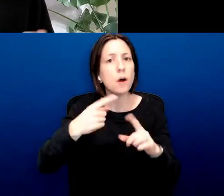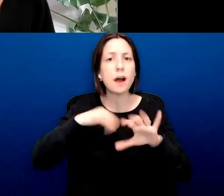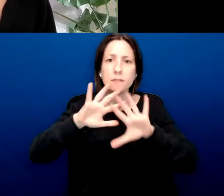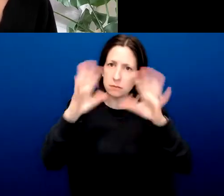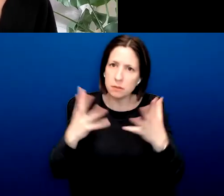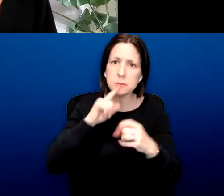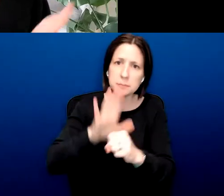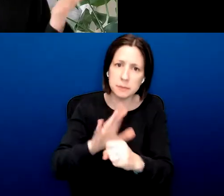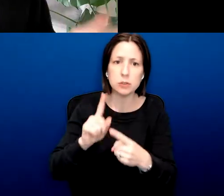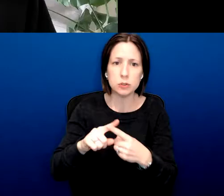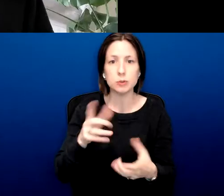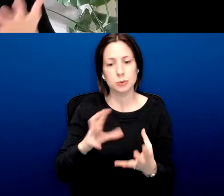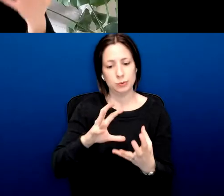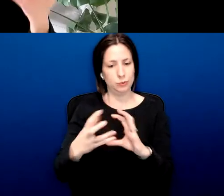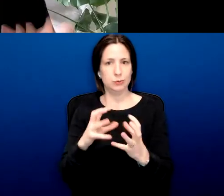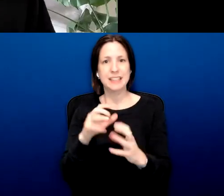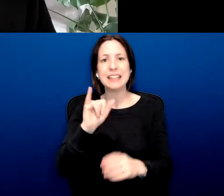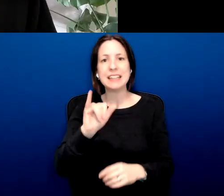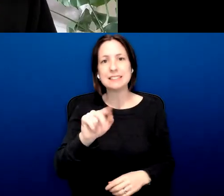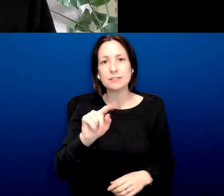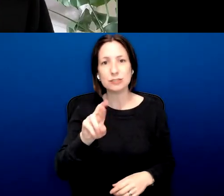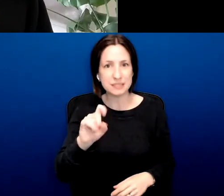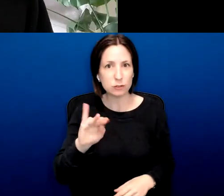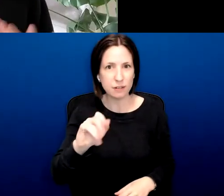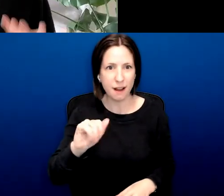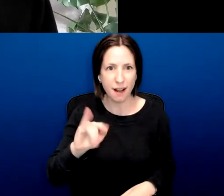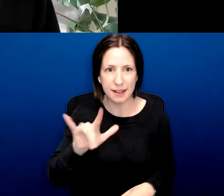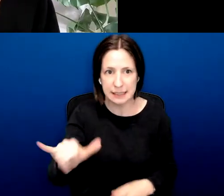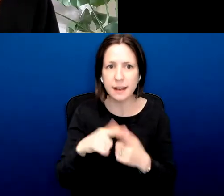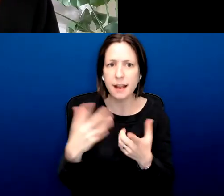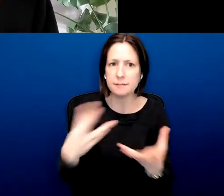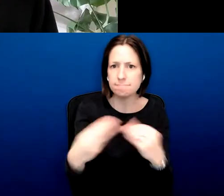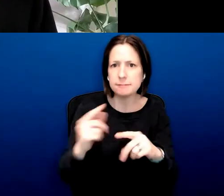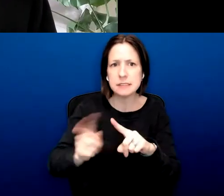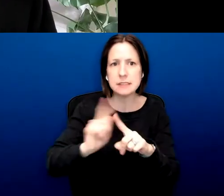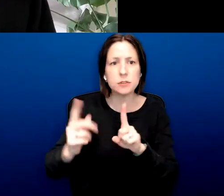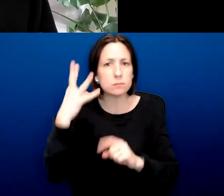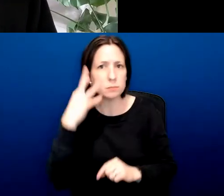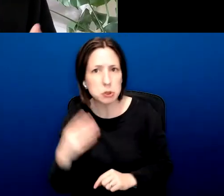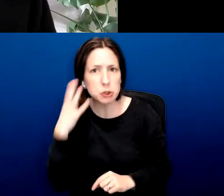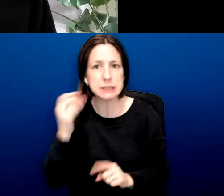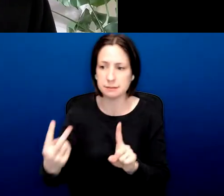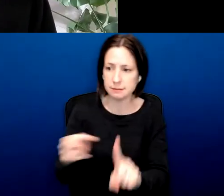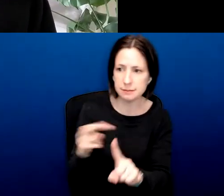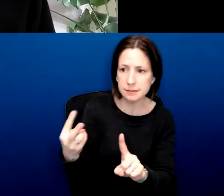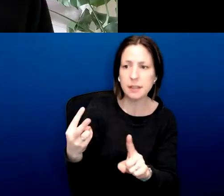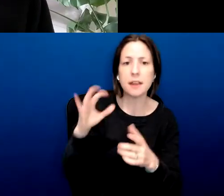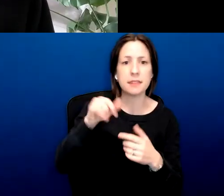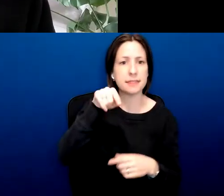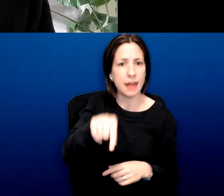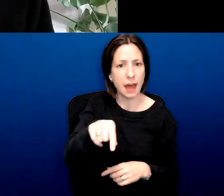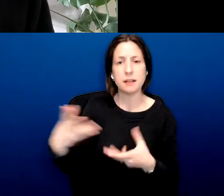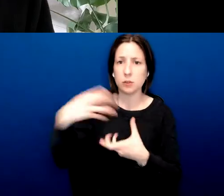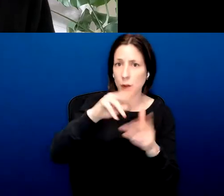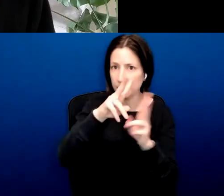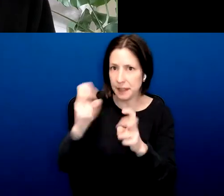to intersectionality and to bring together a range of experiences and standpoints that reflect these themes of agitation, of